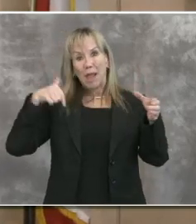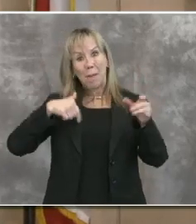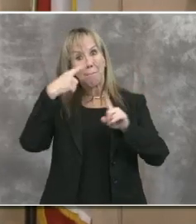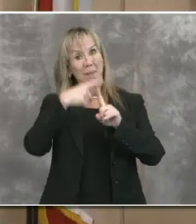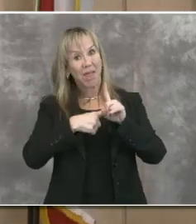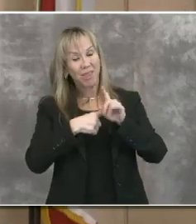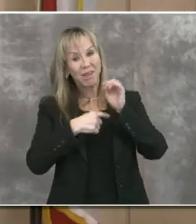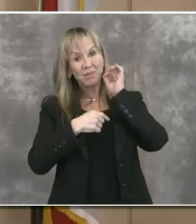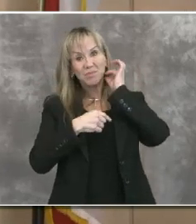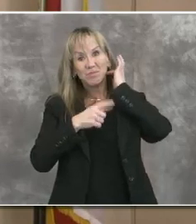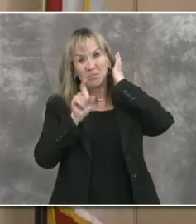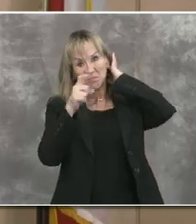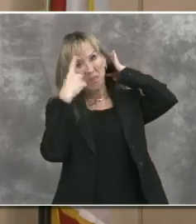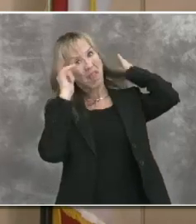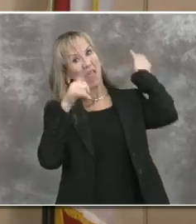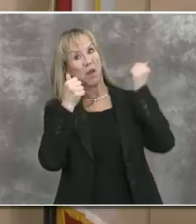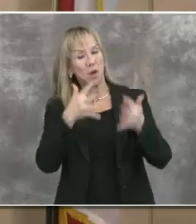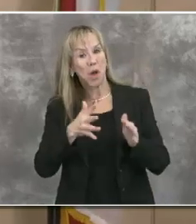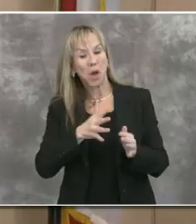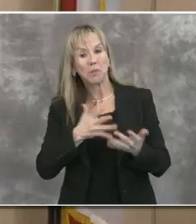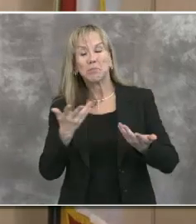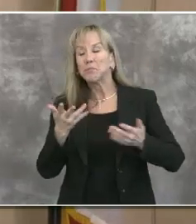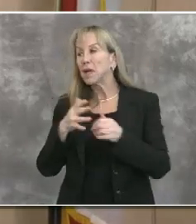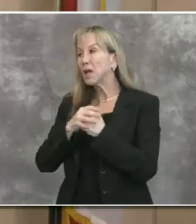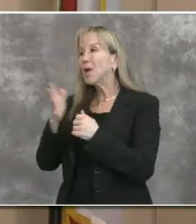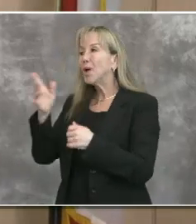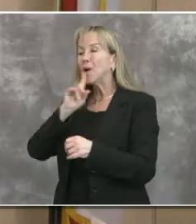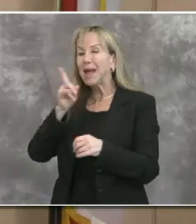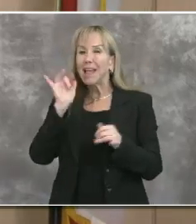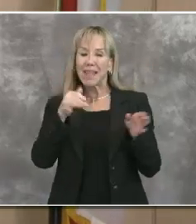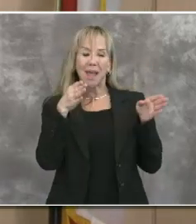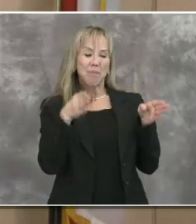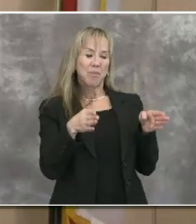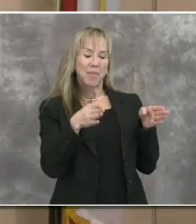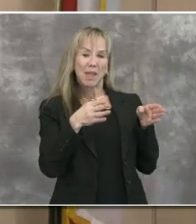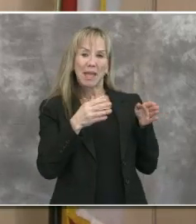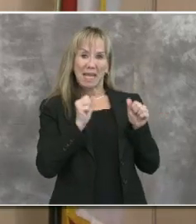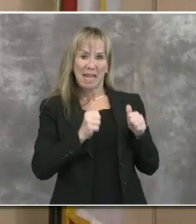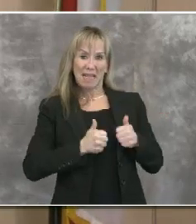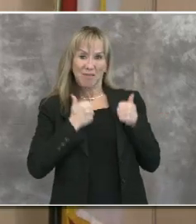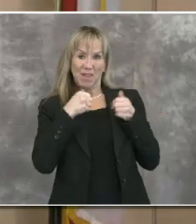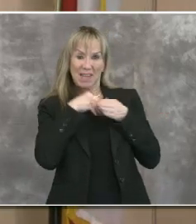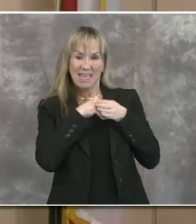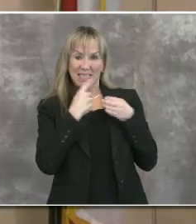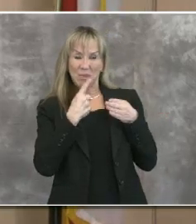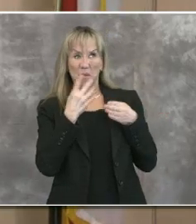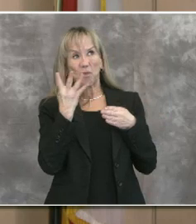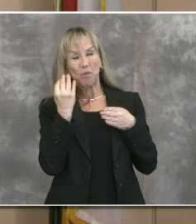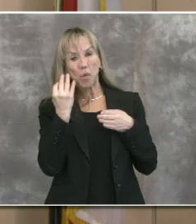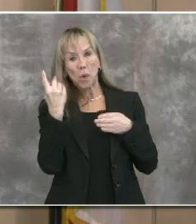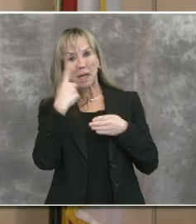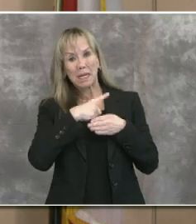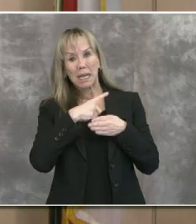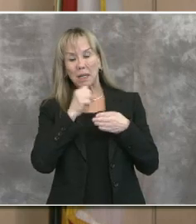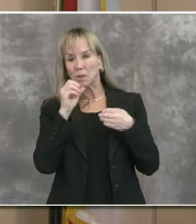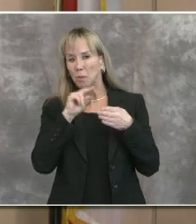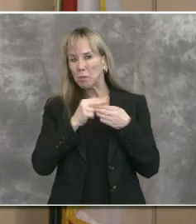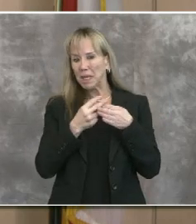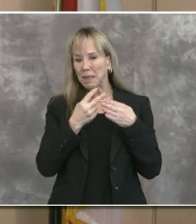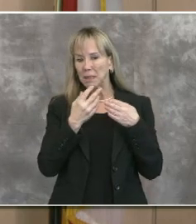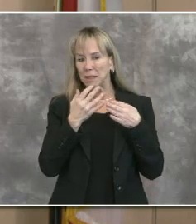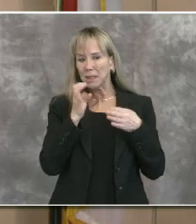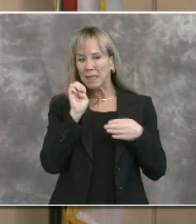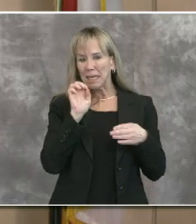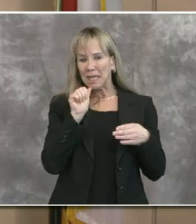Actually, the incubation period is about 14 days. So Easter was last weekend, I believe it